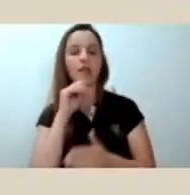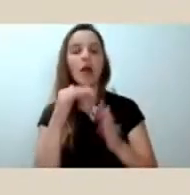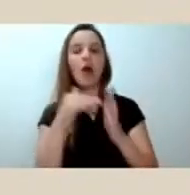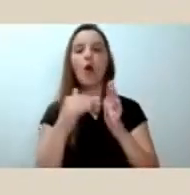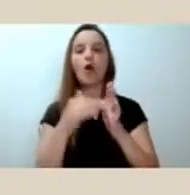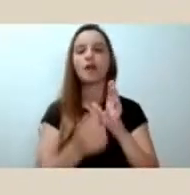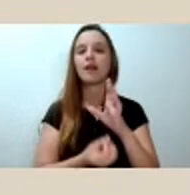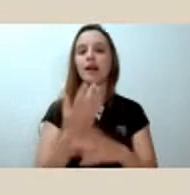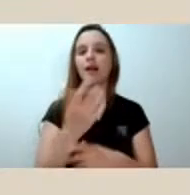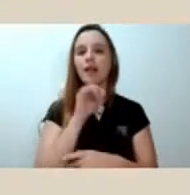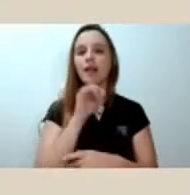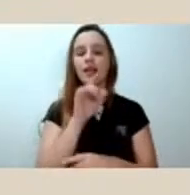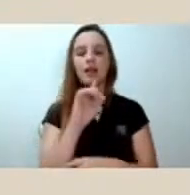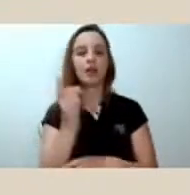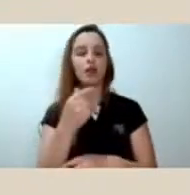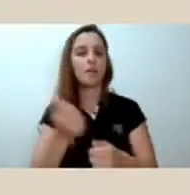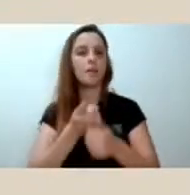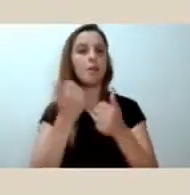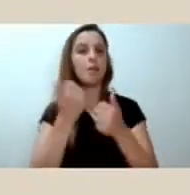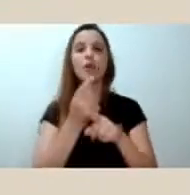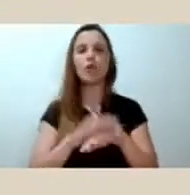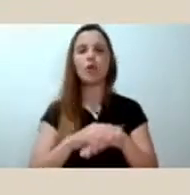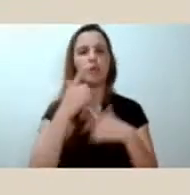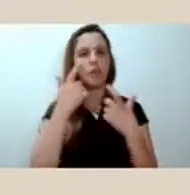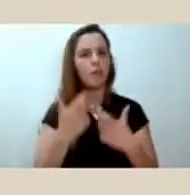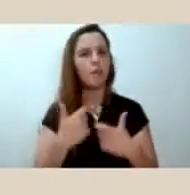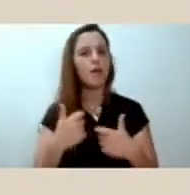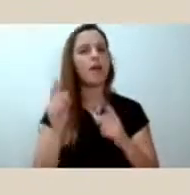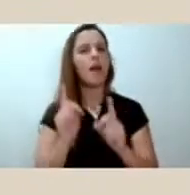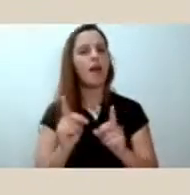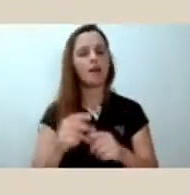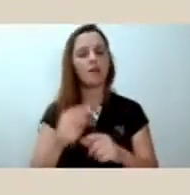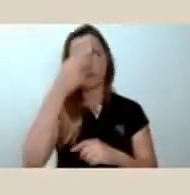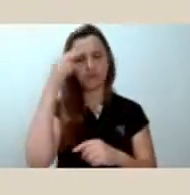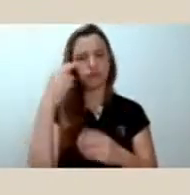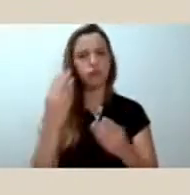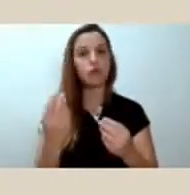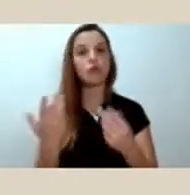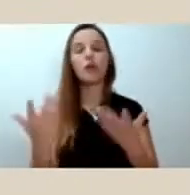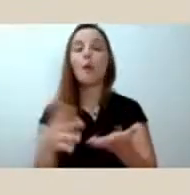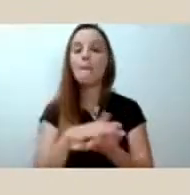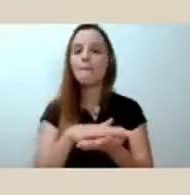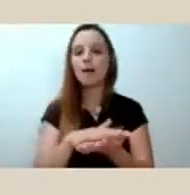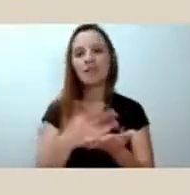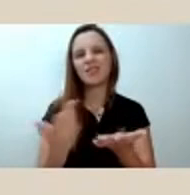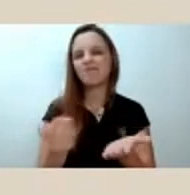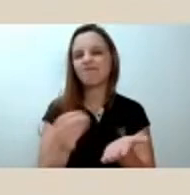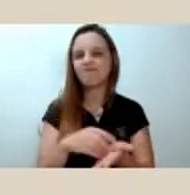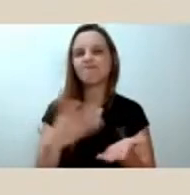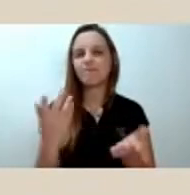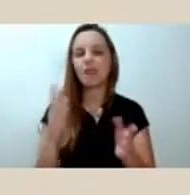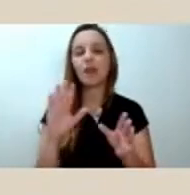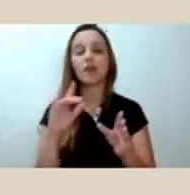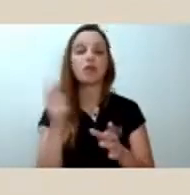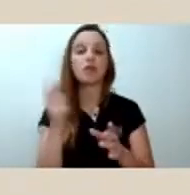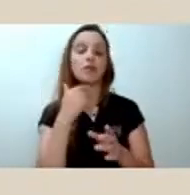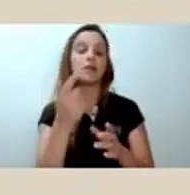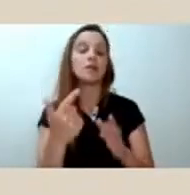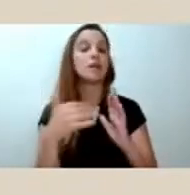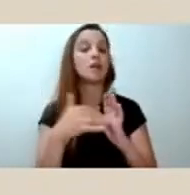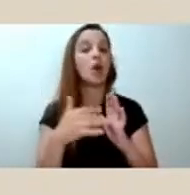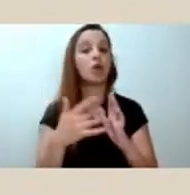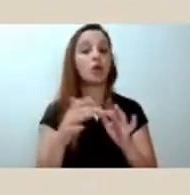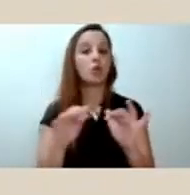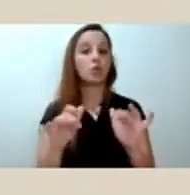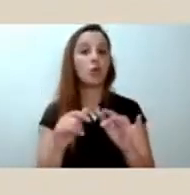are very, very biased. So the baseline is pretty poor for us to compare to when we're talking about machine learning. But the expectation that